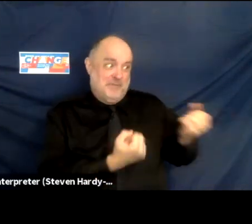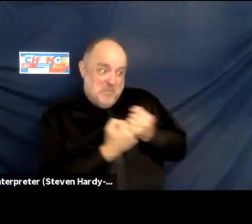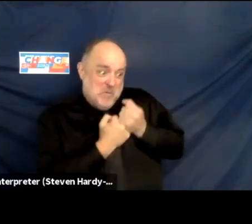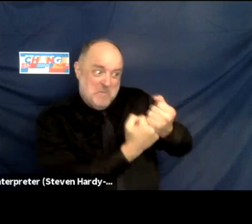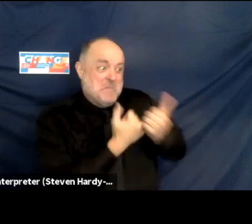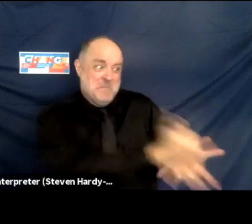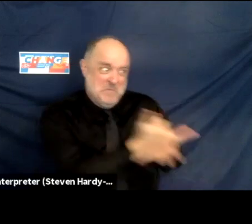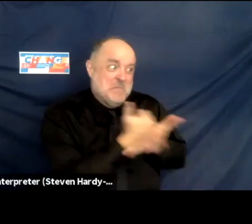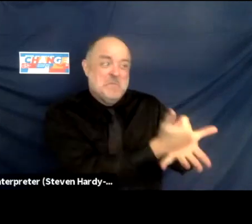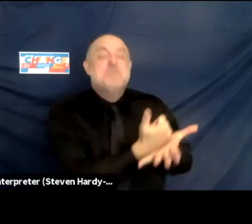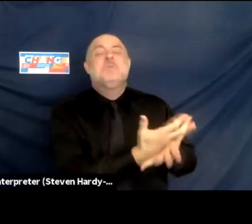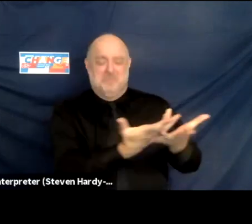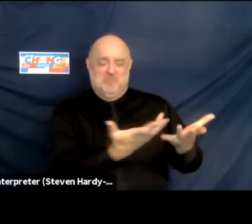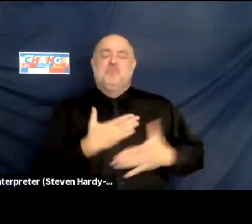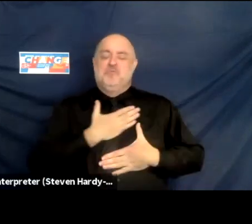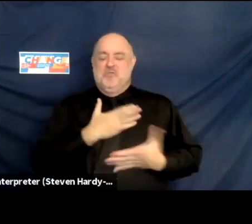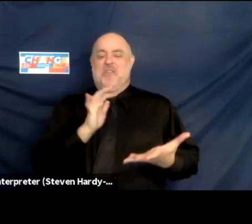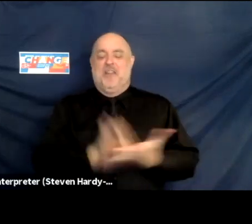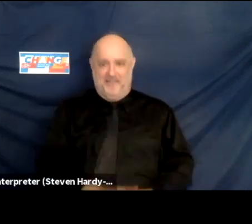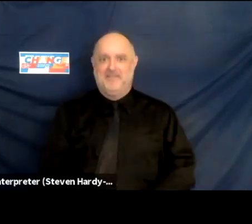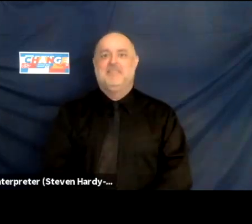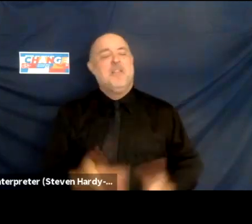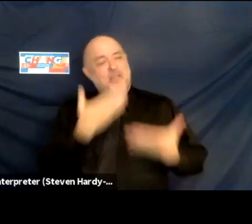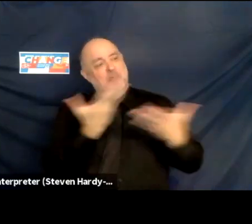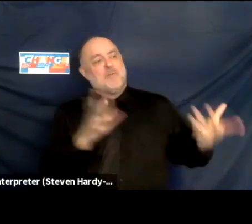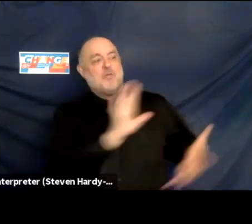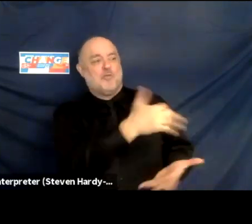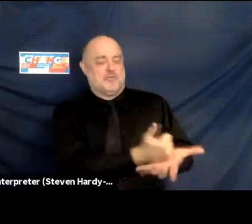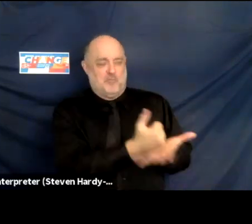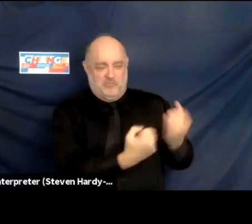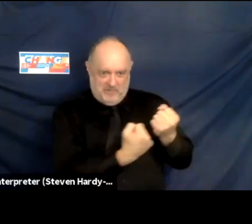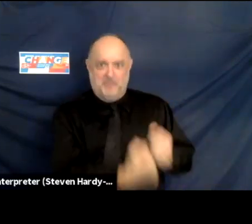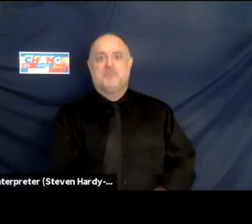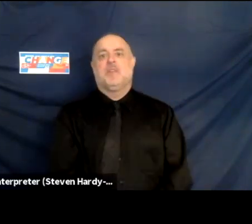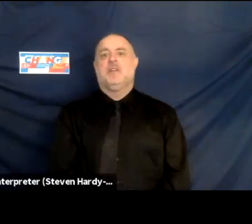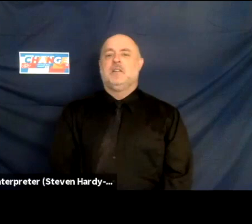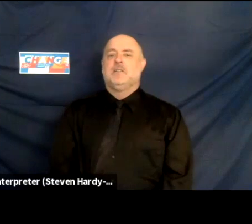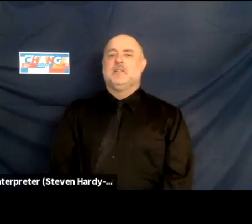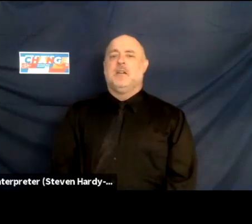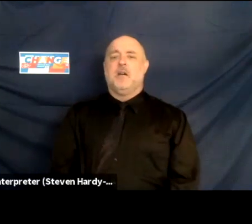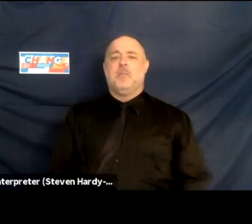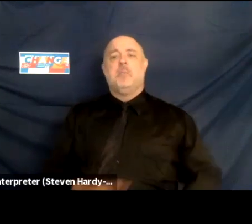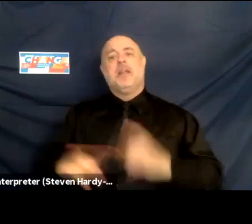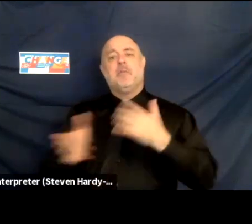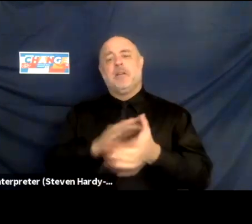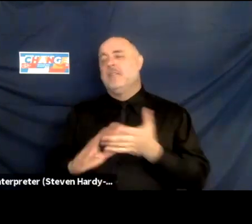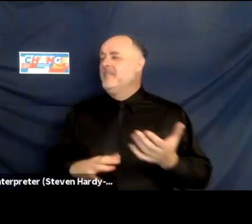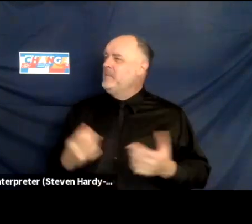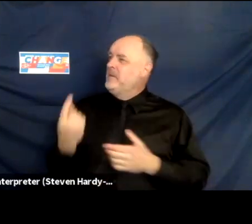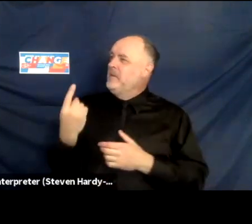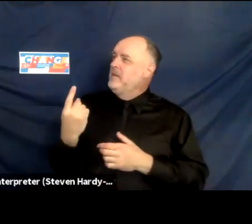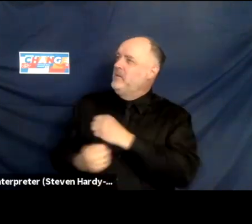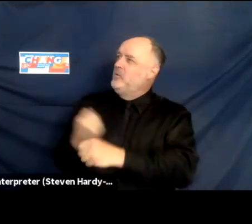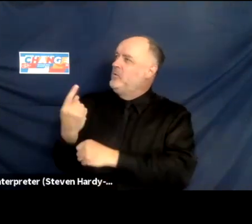also support them and those who ride them, thank you very, very much. But on a beautiful fall day, about a year and a half ago, I joined